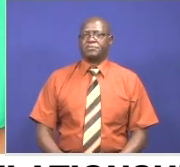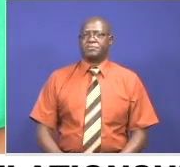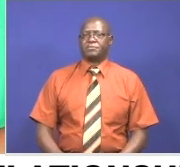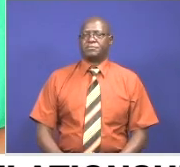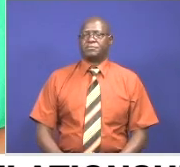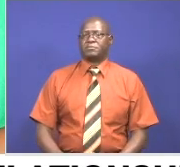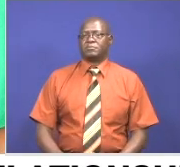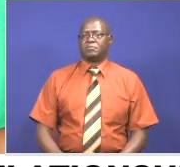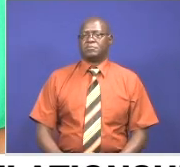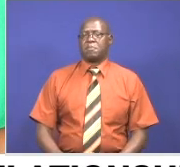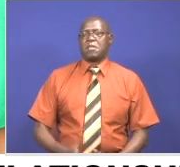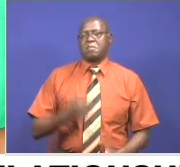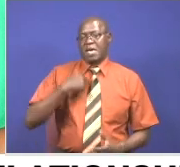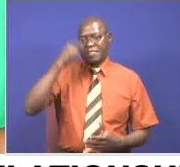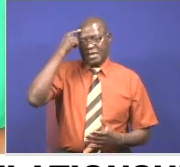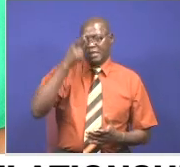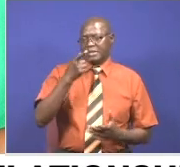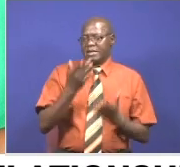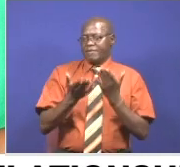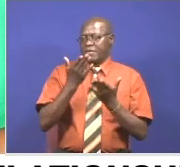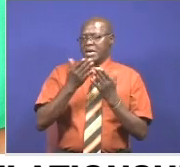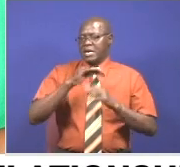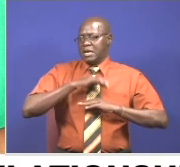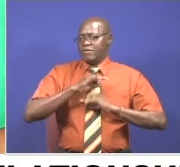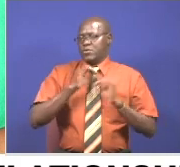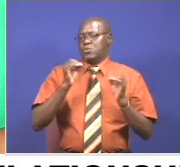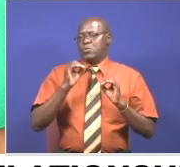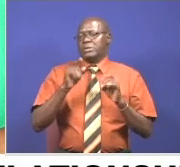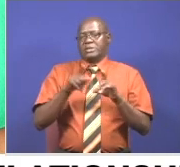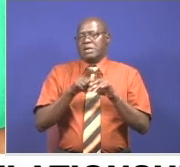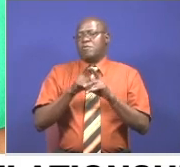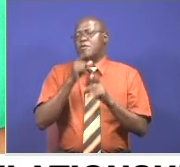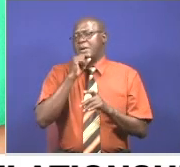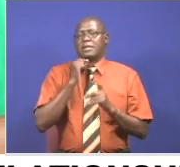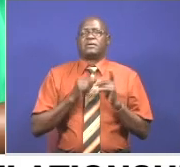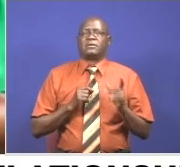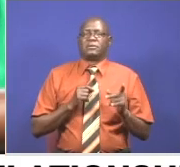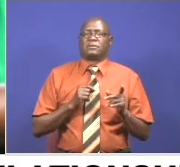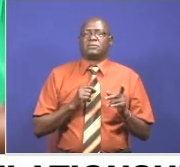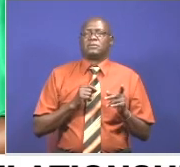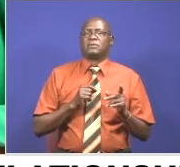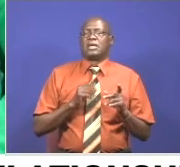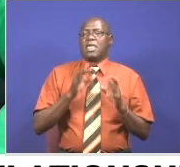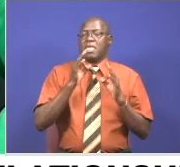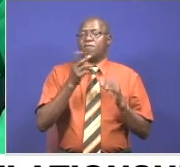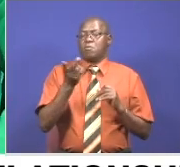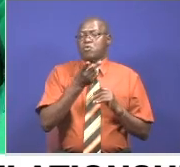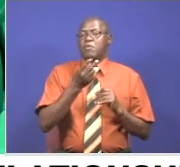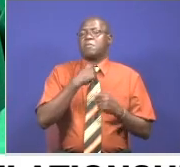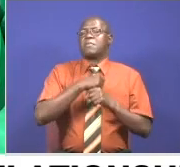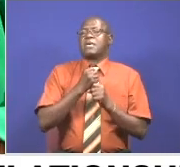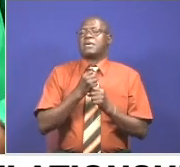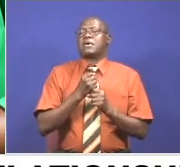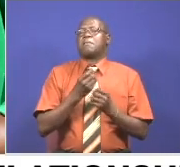that it is fair enough, especially for the man. As long as both of you are making money, why should